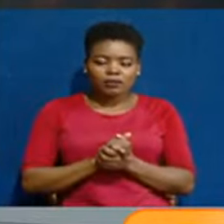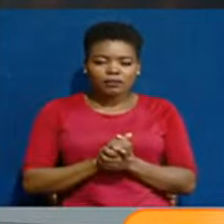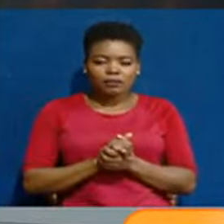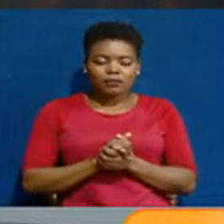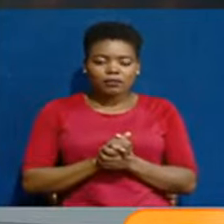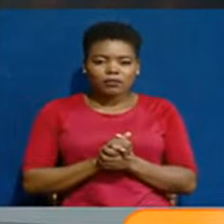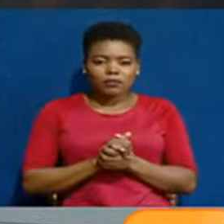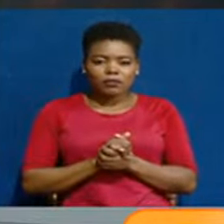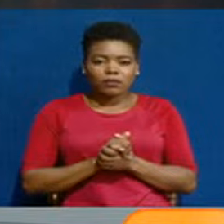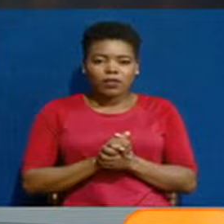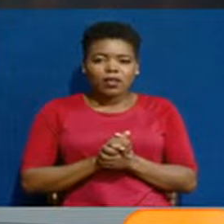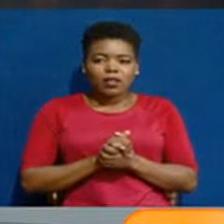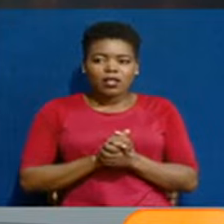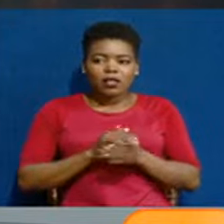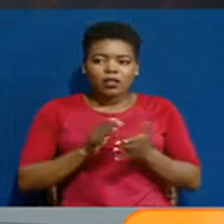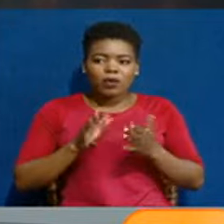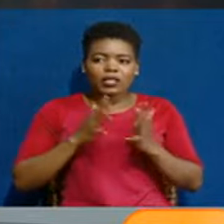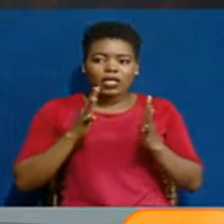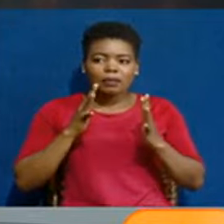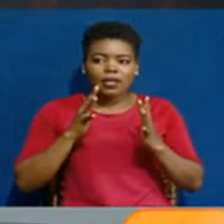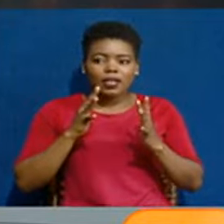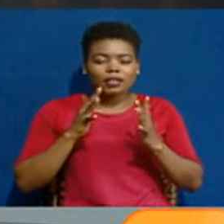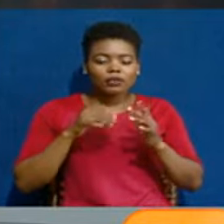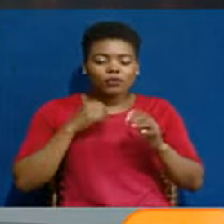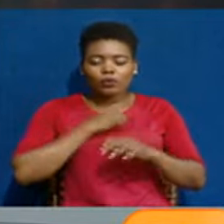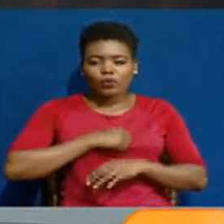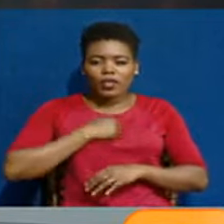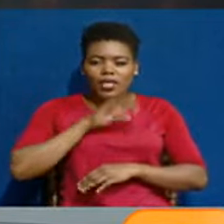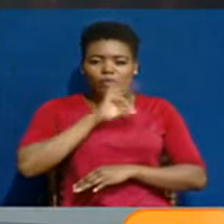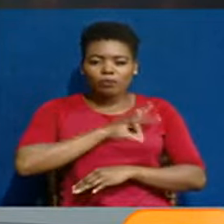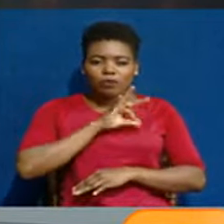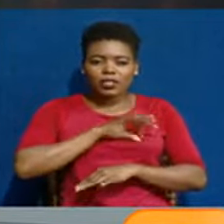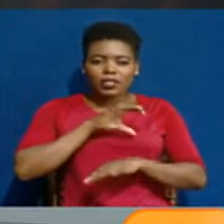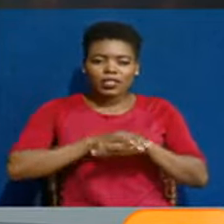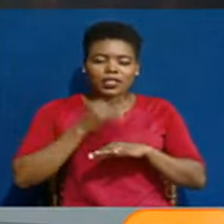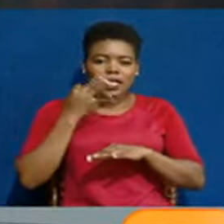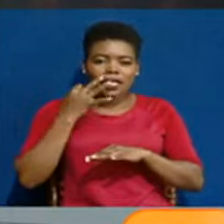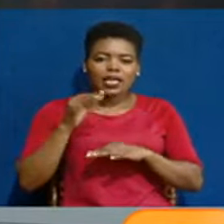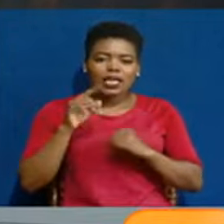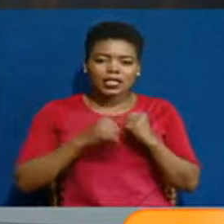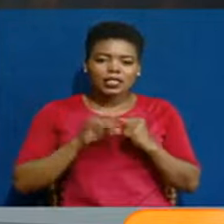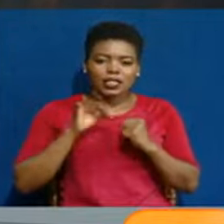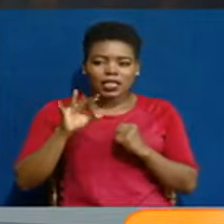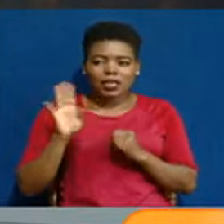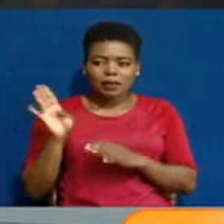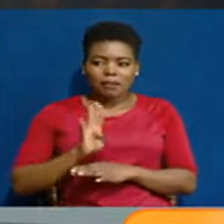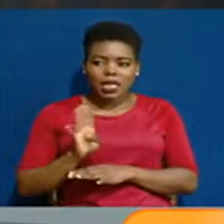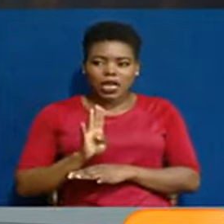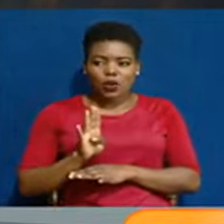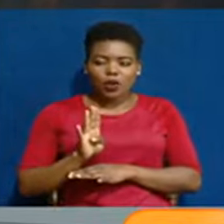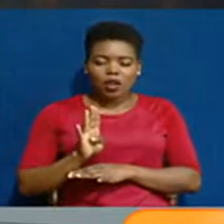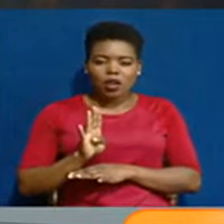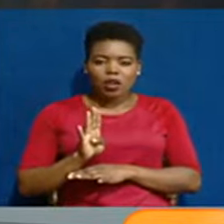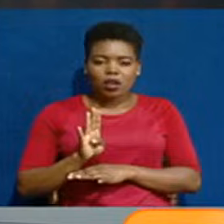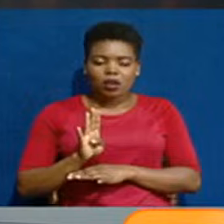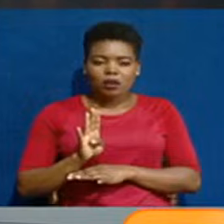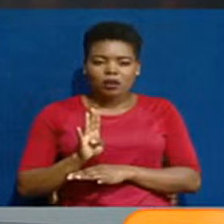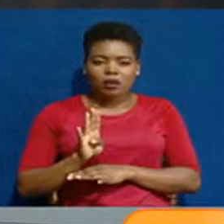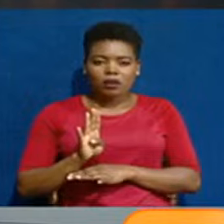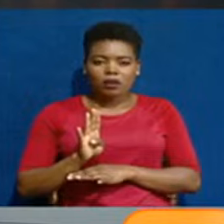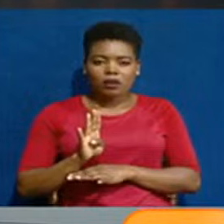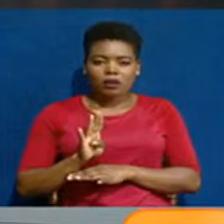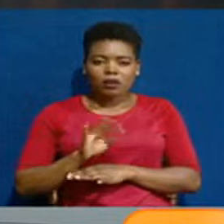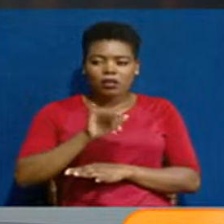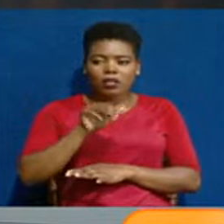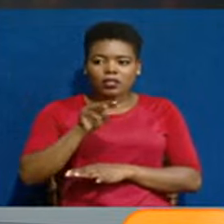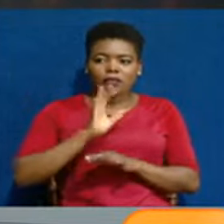comes on the back of a 15 billion shilling sustainability-linked facility that the telcos received. Jimmy Mbogo